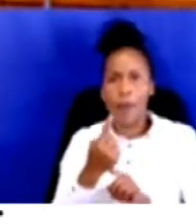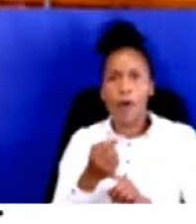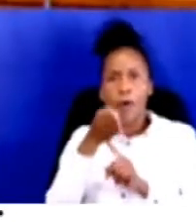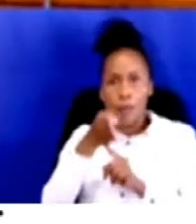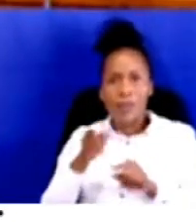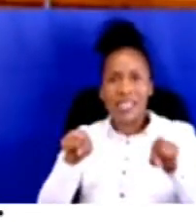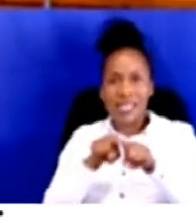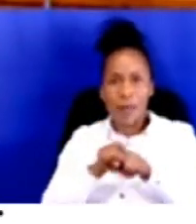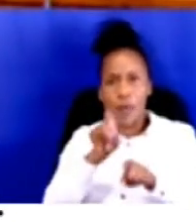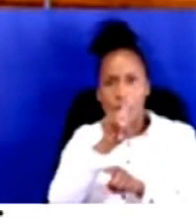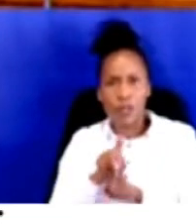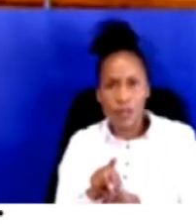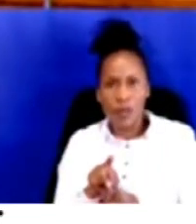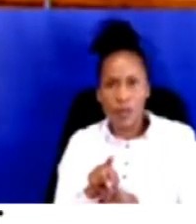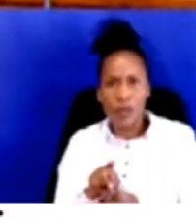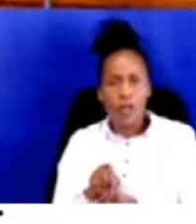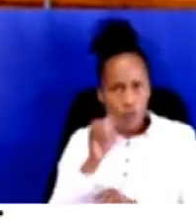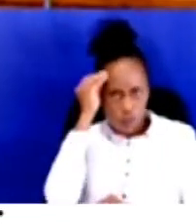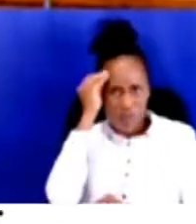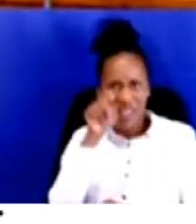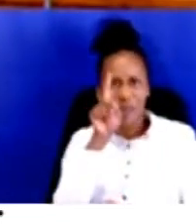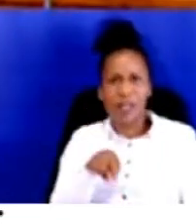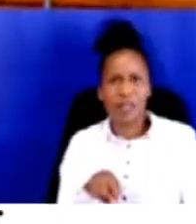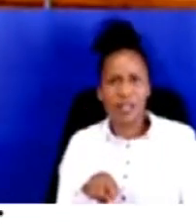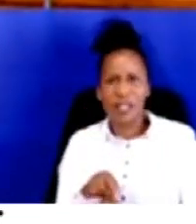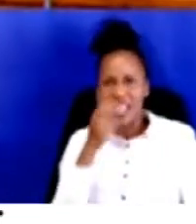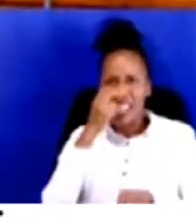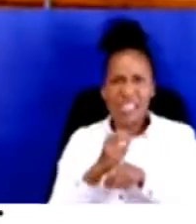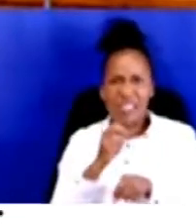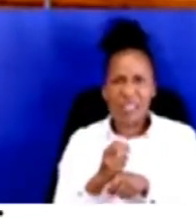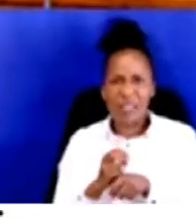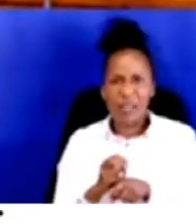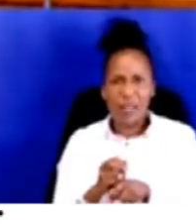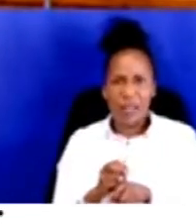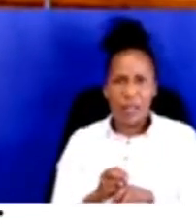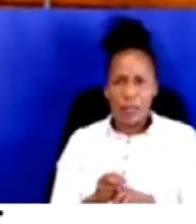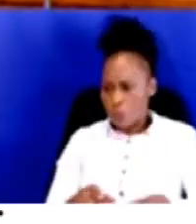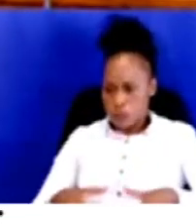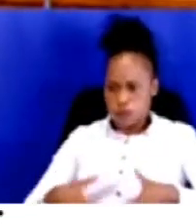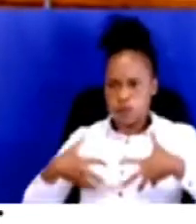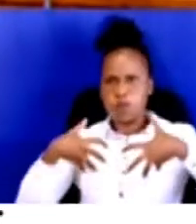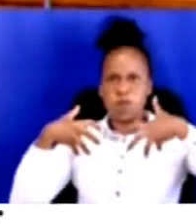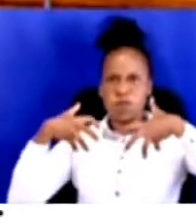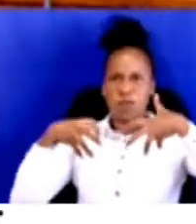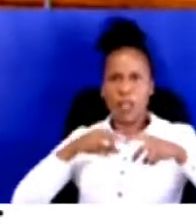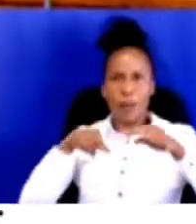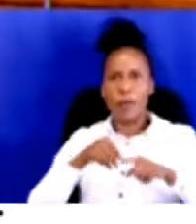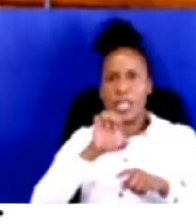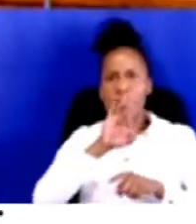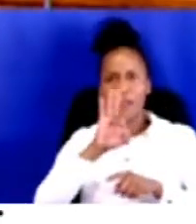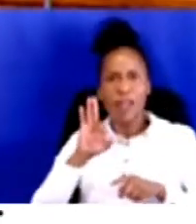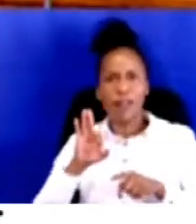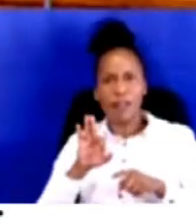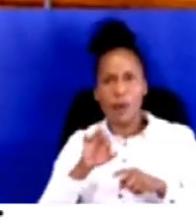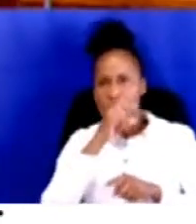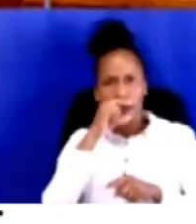on the opposition benches. You should be knowing that. So there was no need to be absolutely pumped up about the EFF mixing